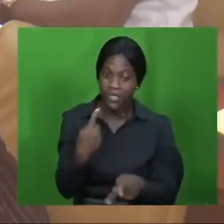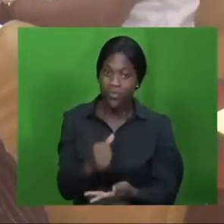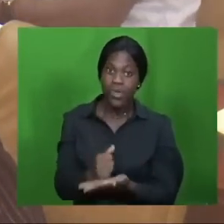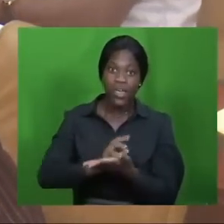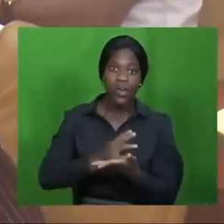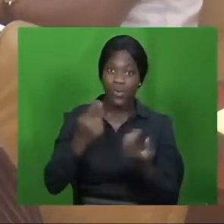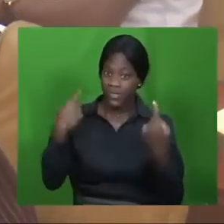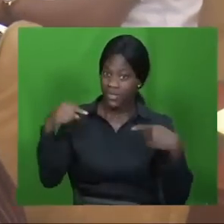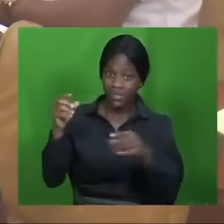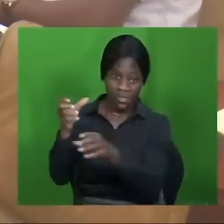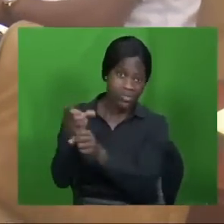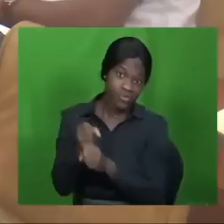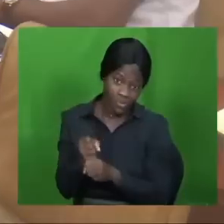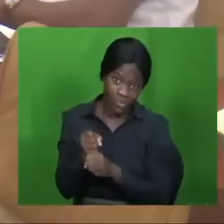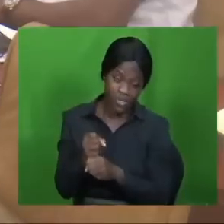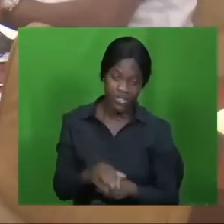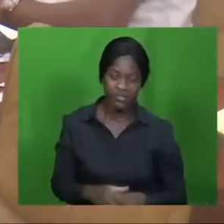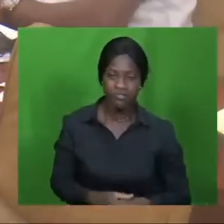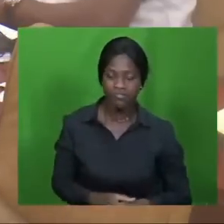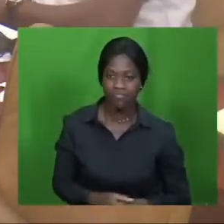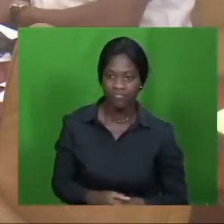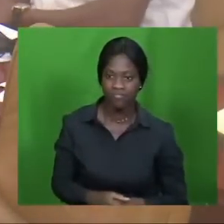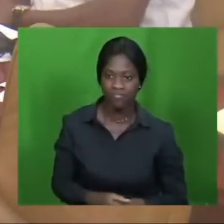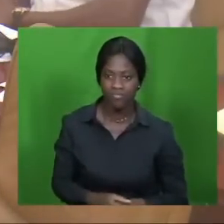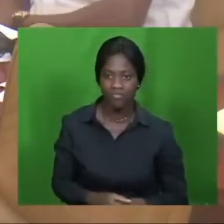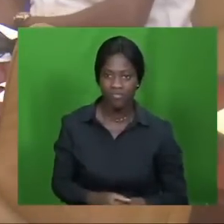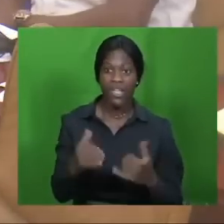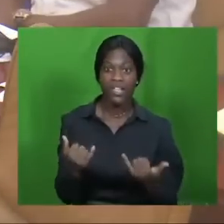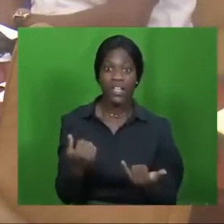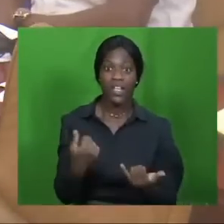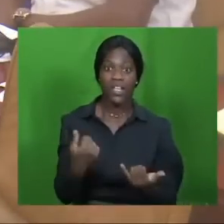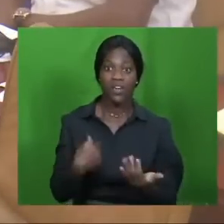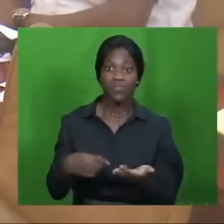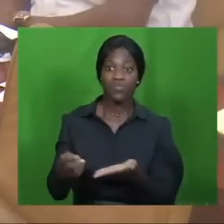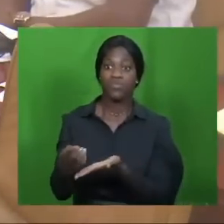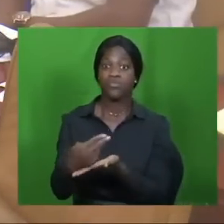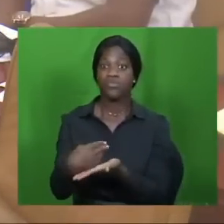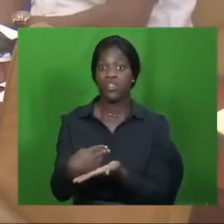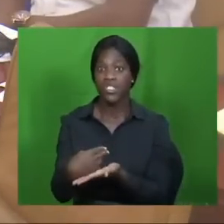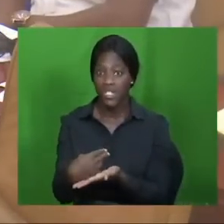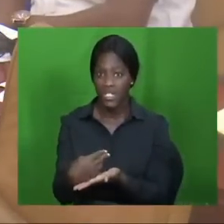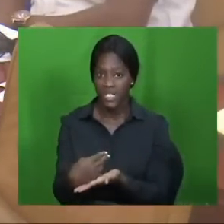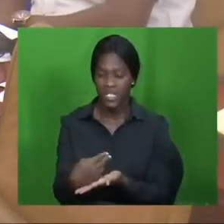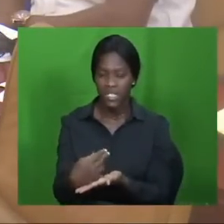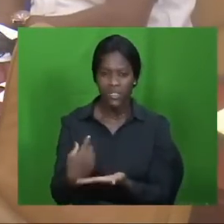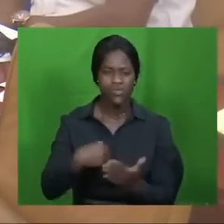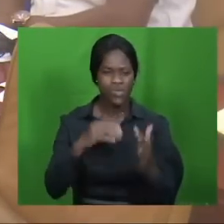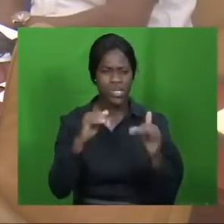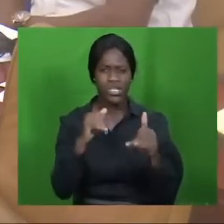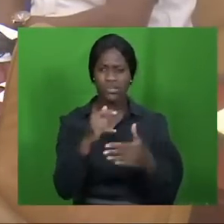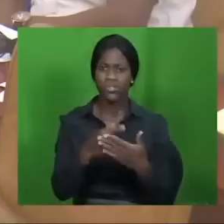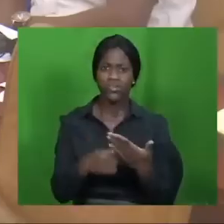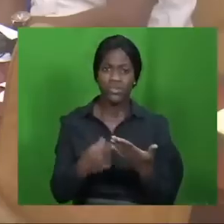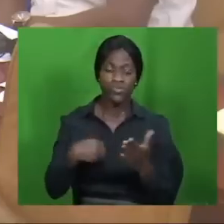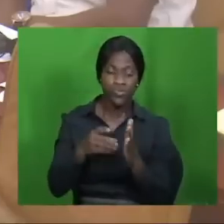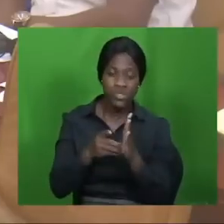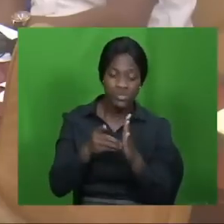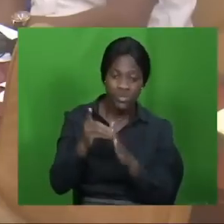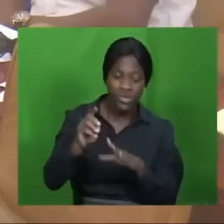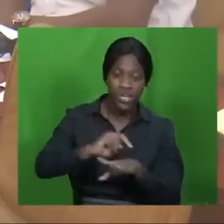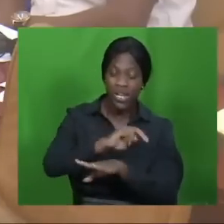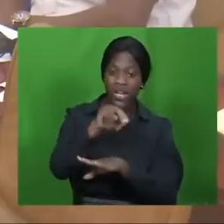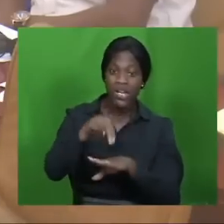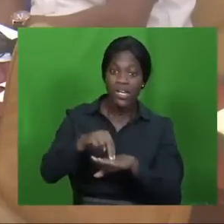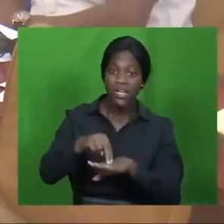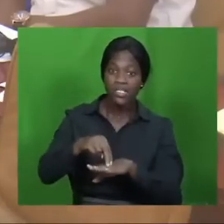legacy. Now that we have come back, the legacy is that we should develop our national stadia. At least every